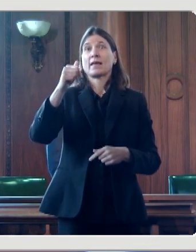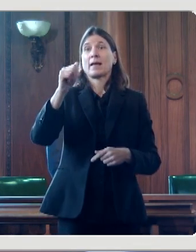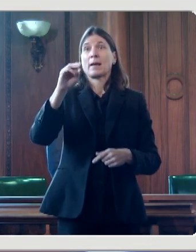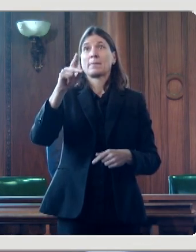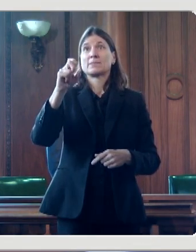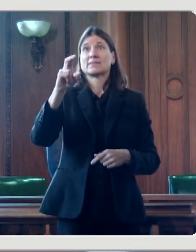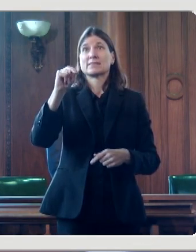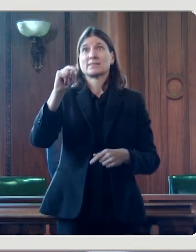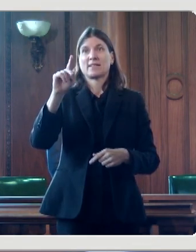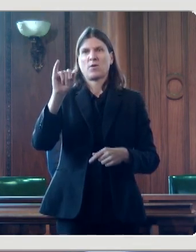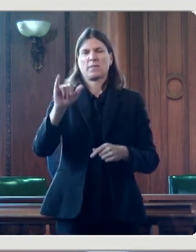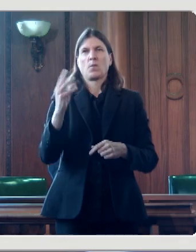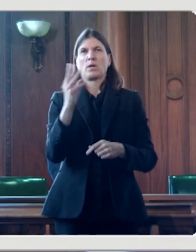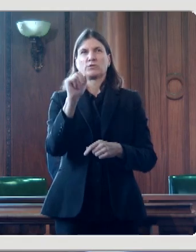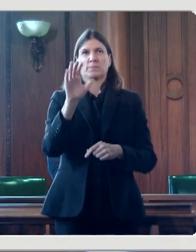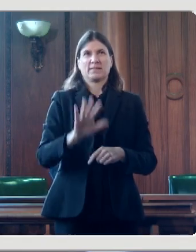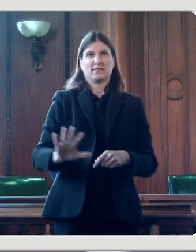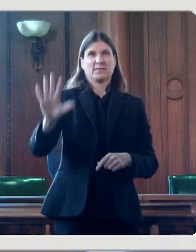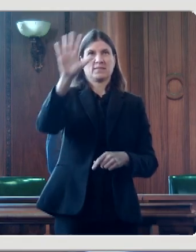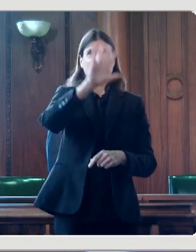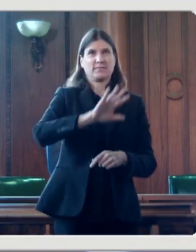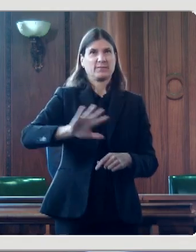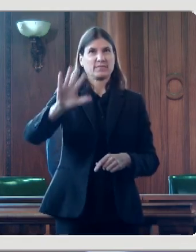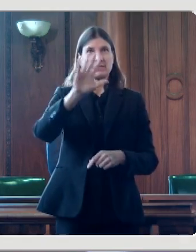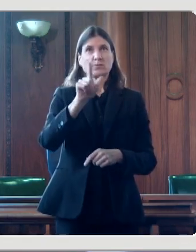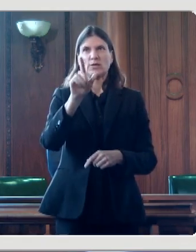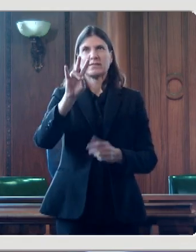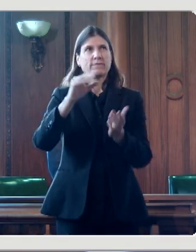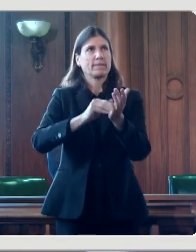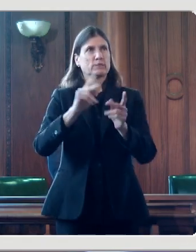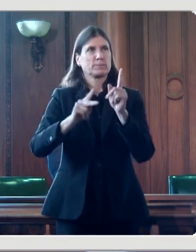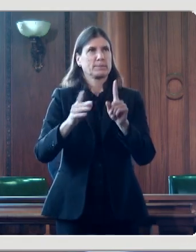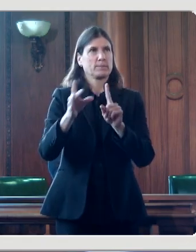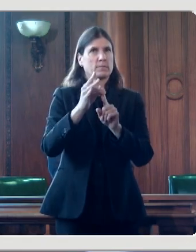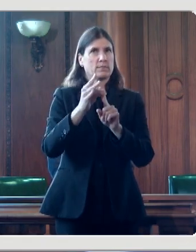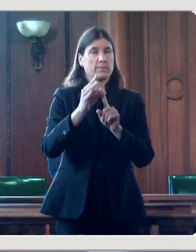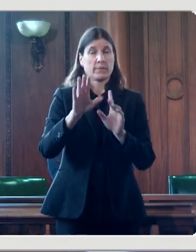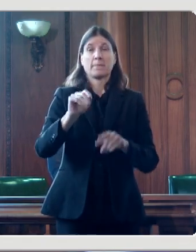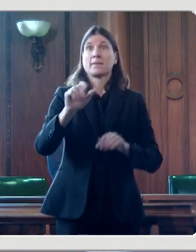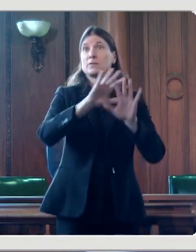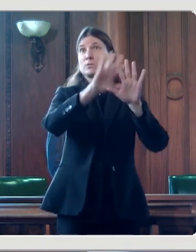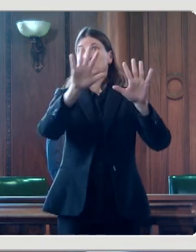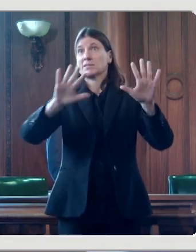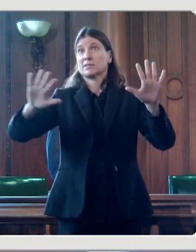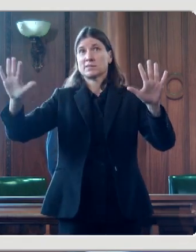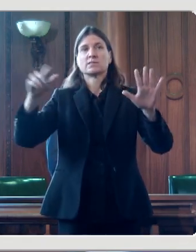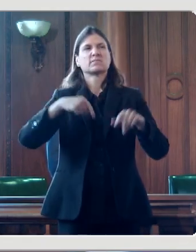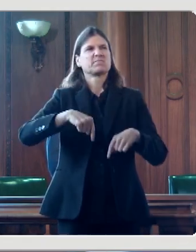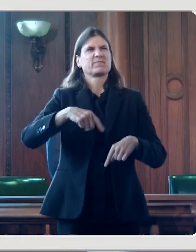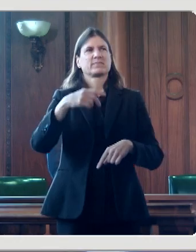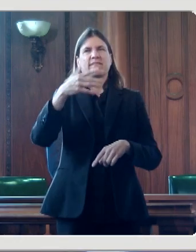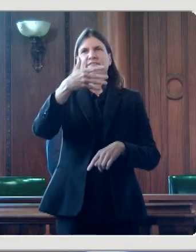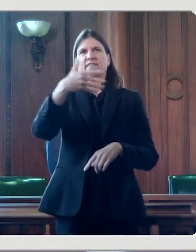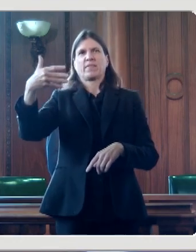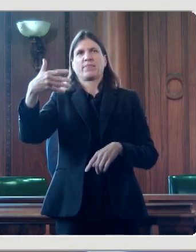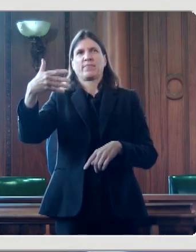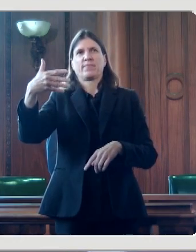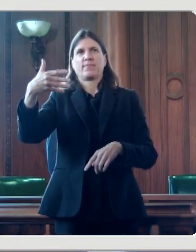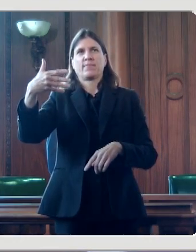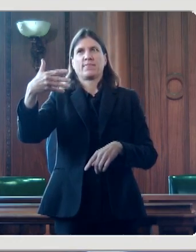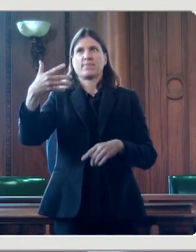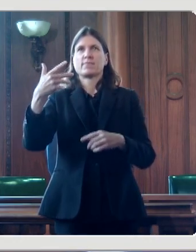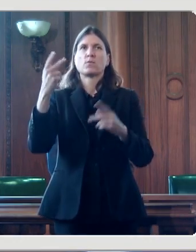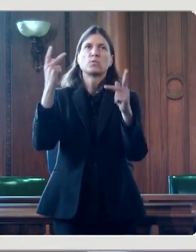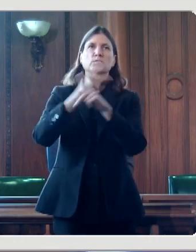it number 5 among the counties in Massachusetts. The whole state is pretty much turned red. There are 351 towns and cities